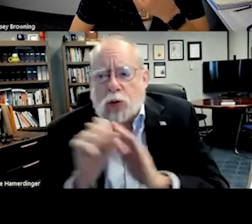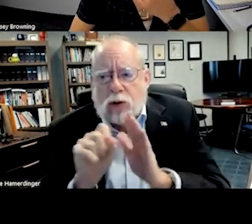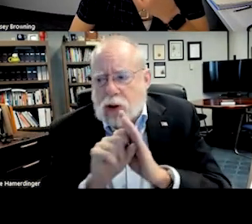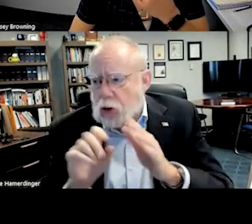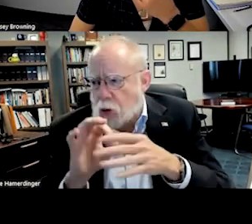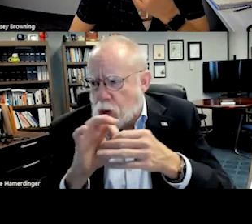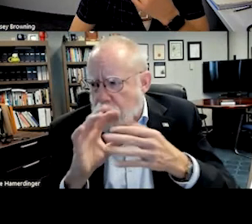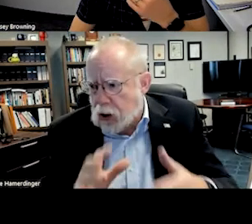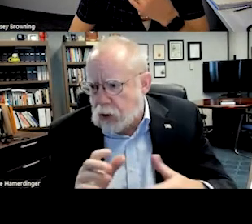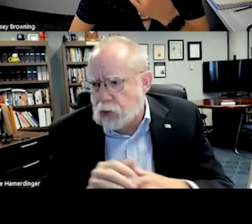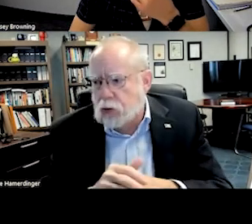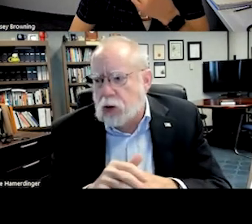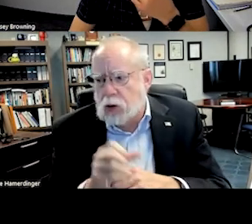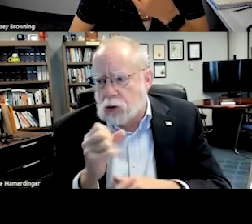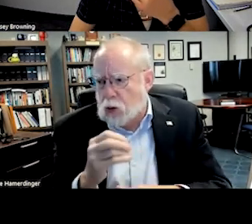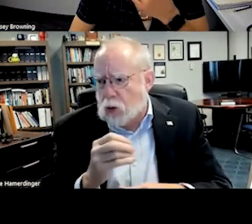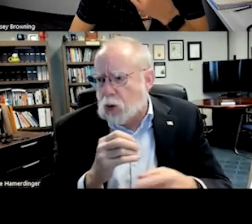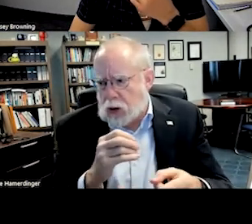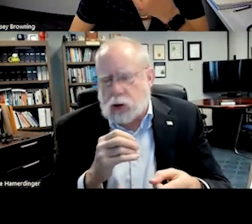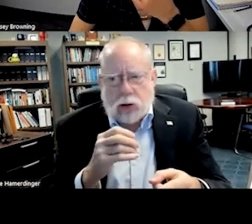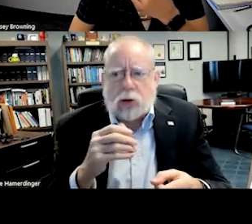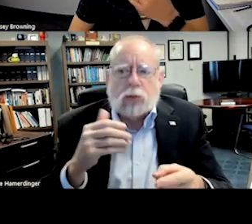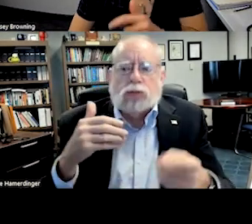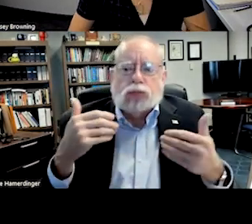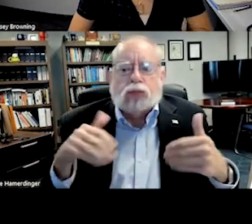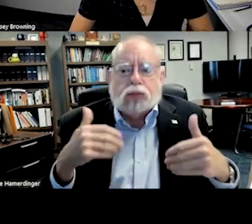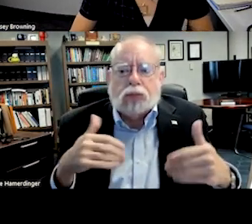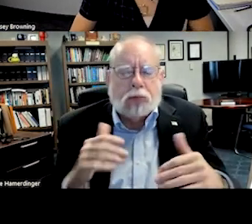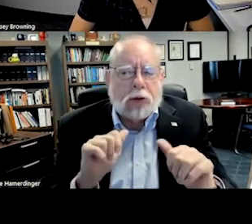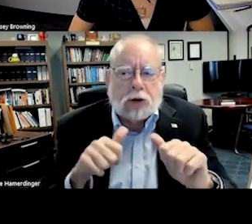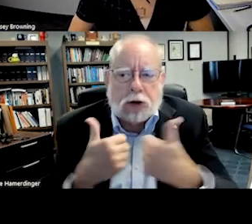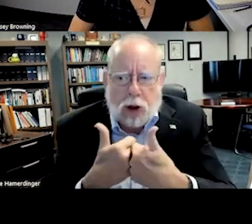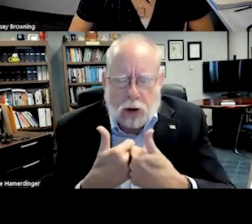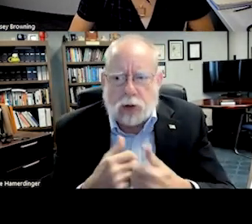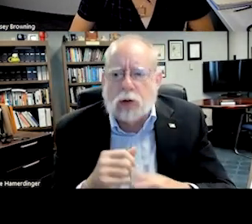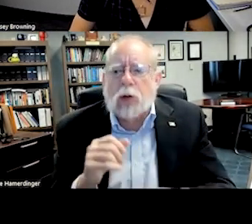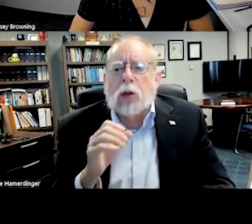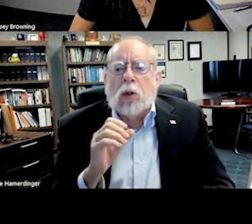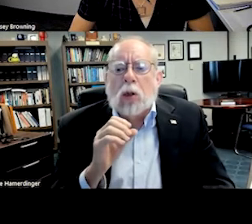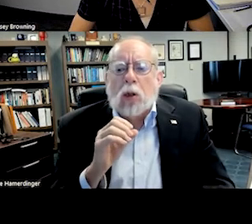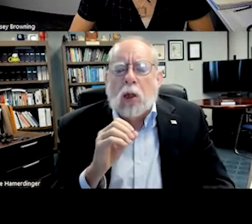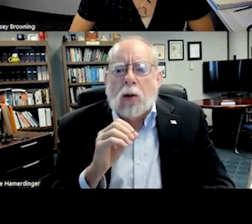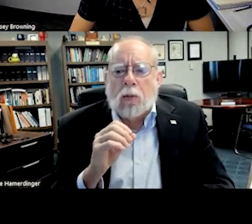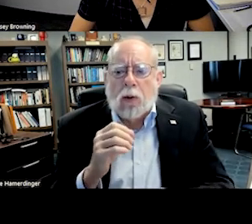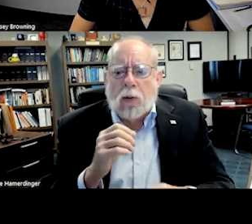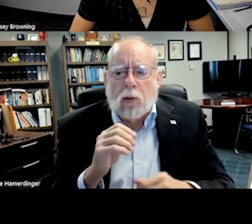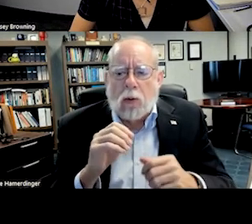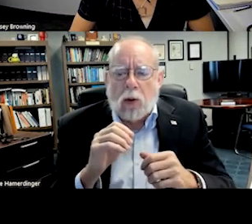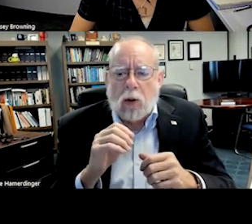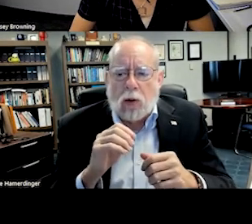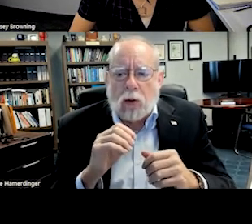the other states that do not have that. So it is a challenge